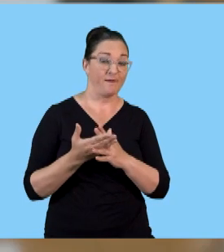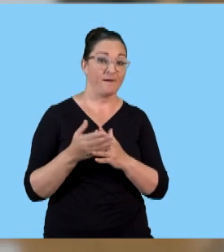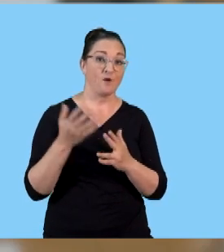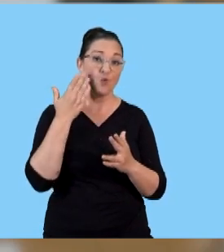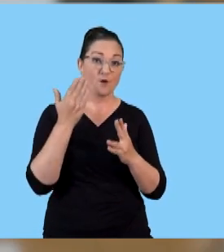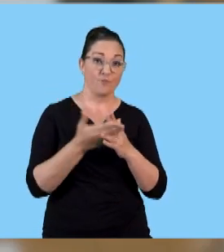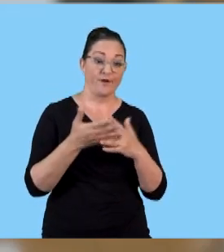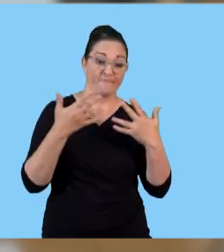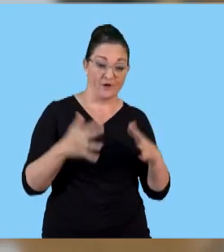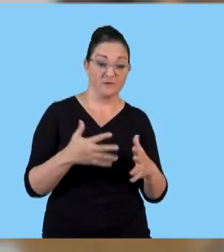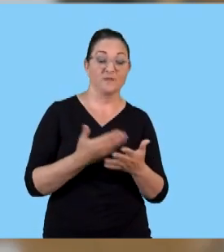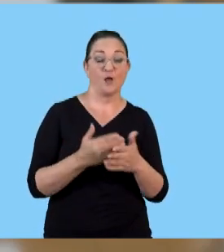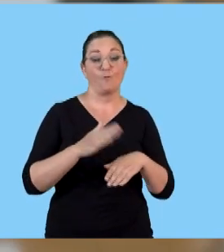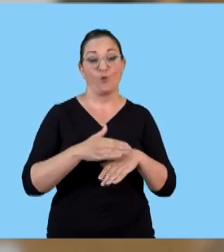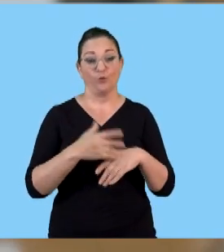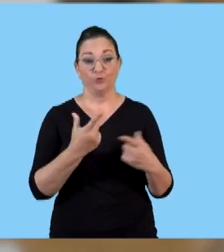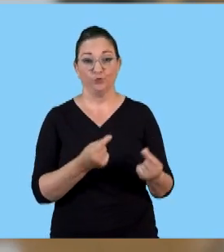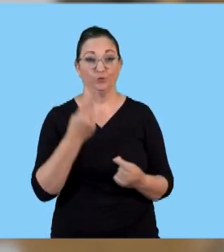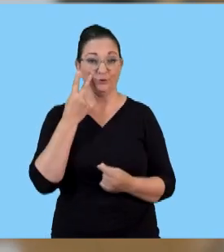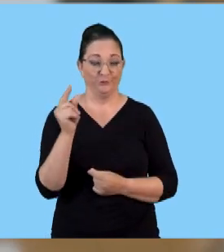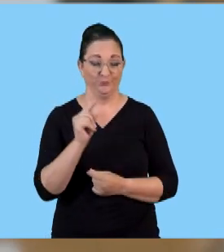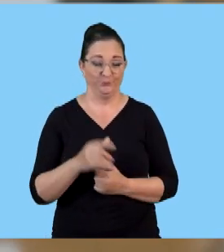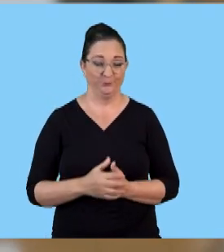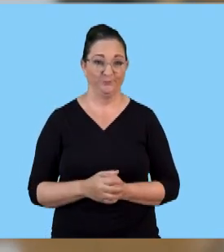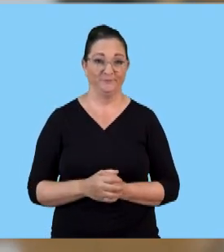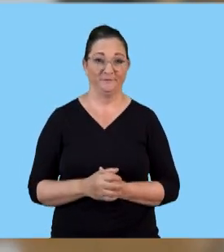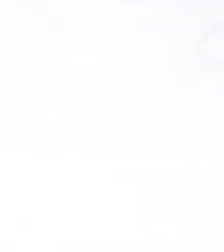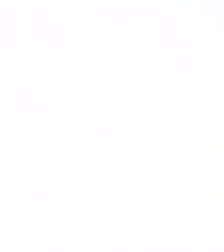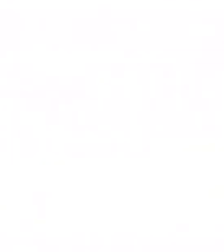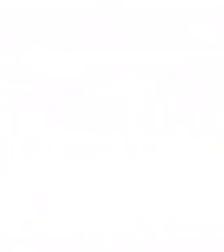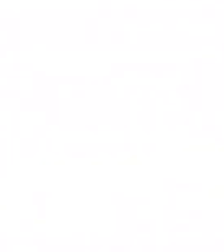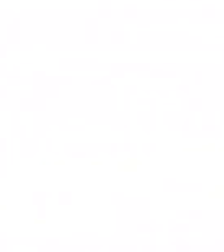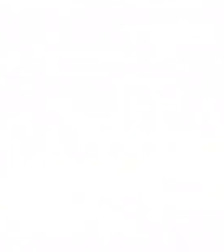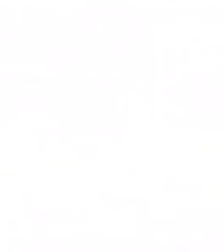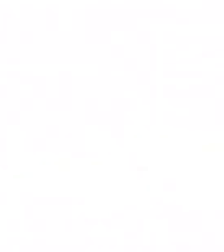advert break. After the break, we'll do some more sums. See you now.